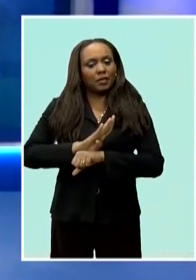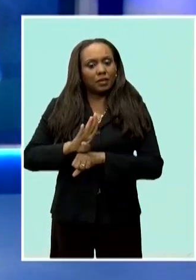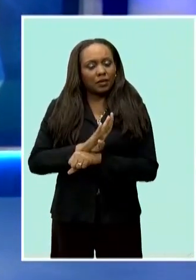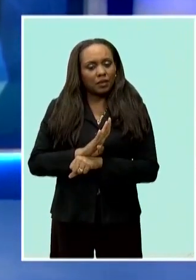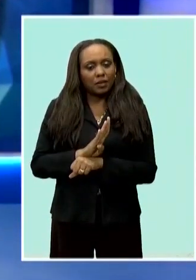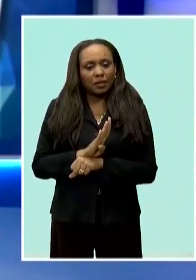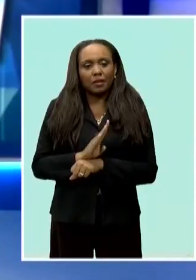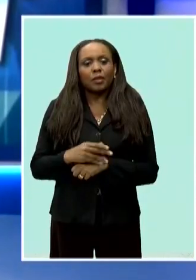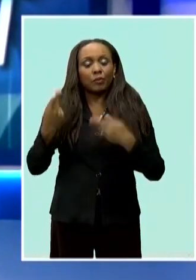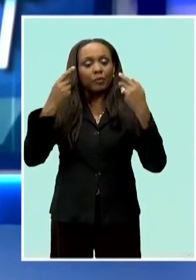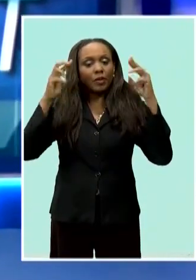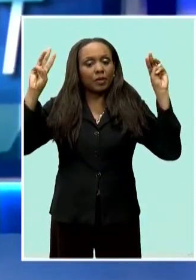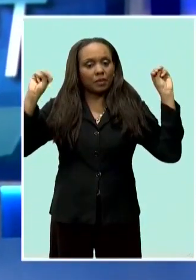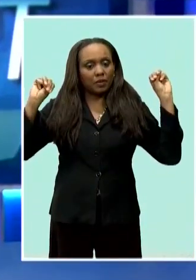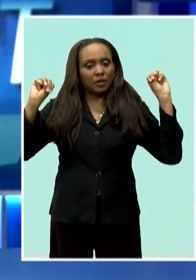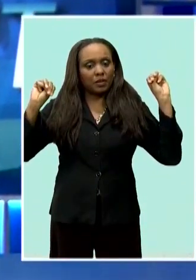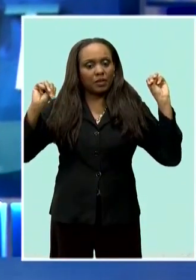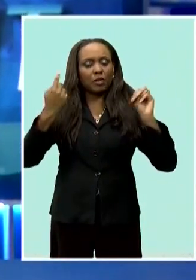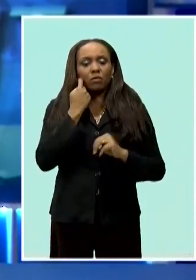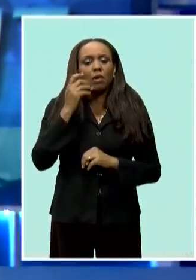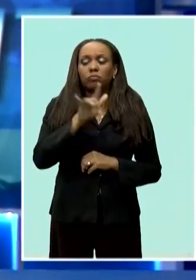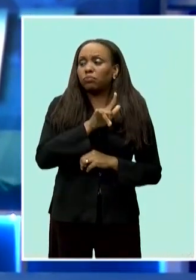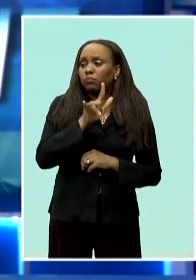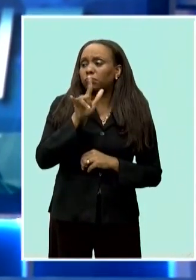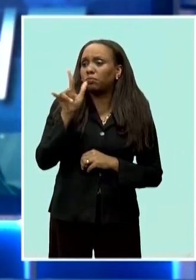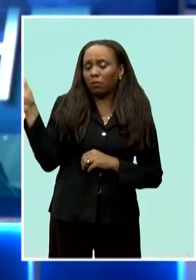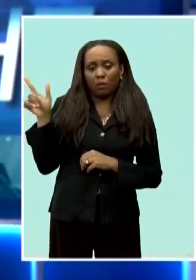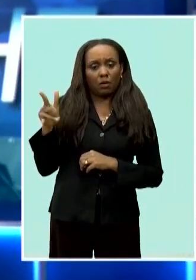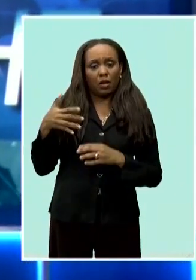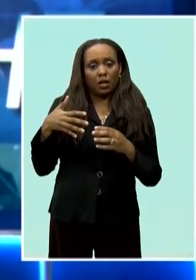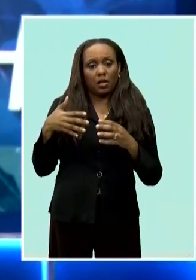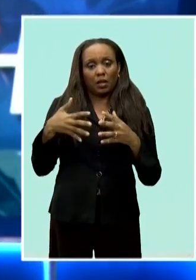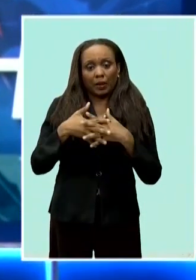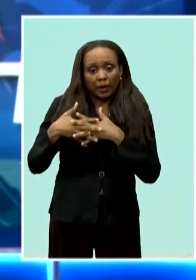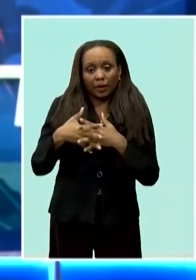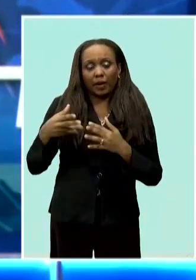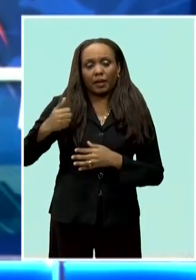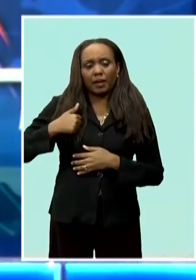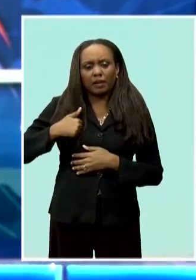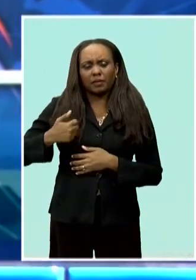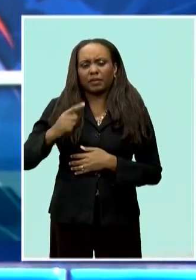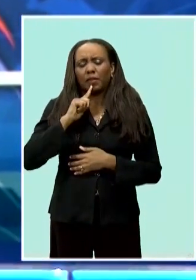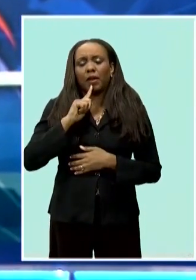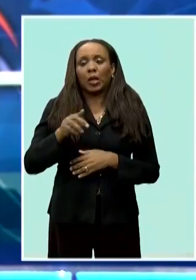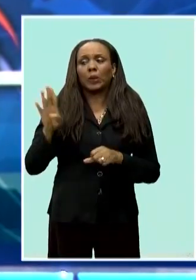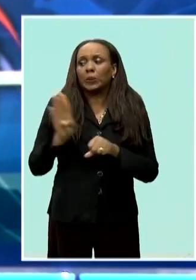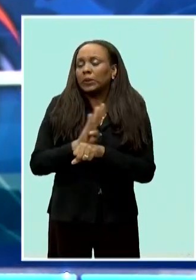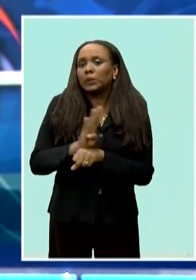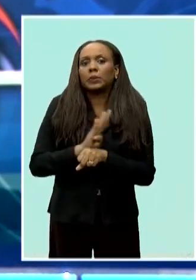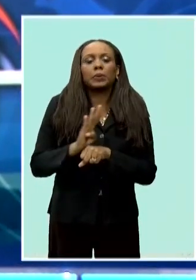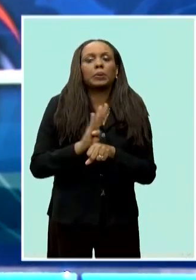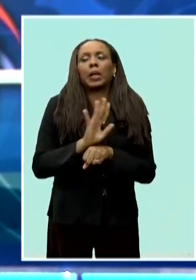Broadcasting from our studios in the Pine St. Michael, this is CBC News Night, starting now.